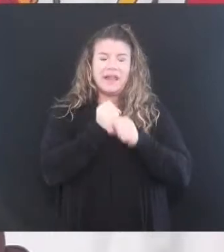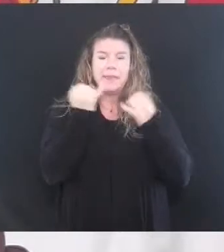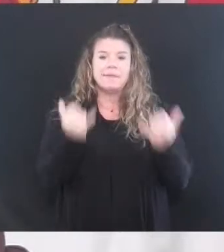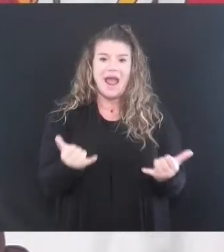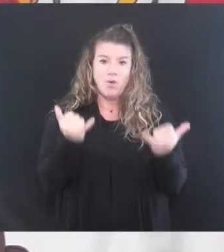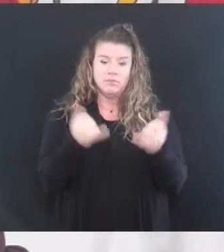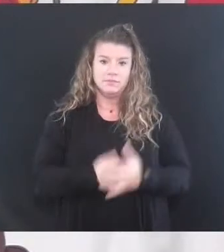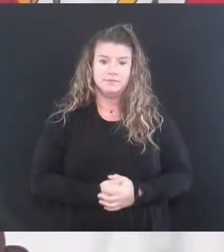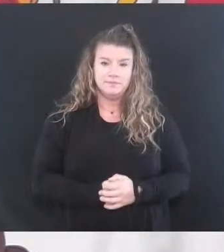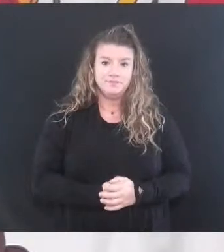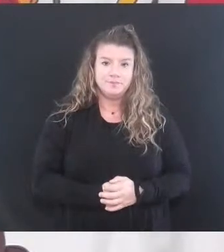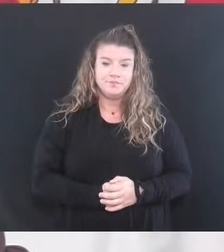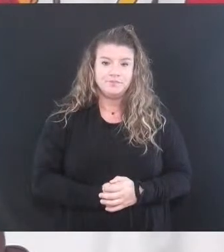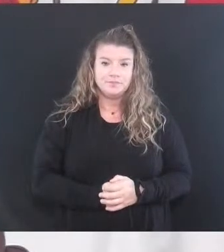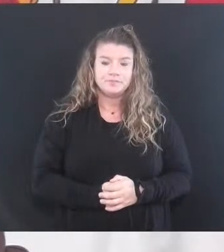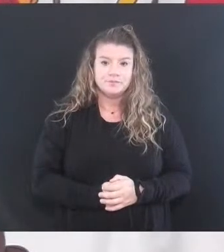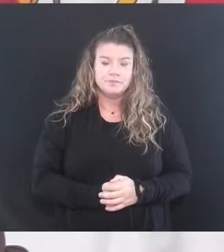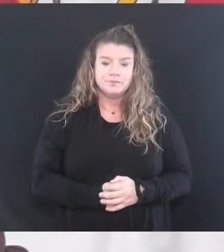now.